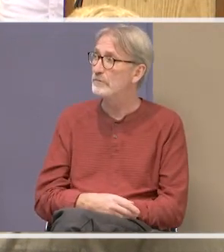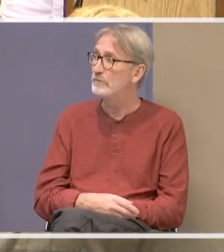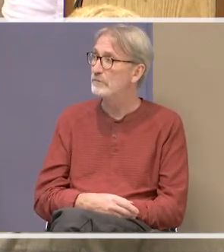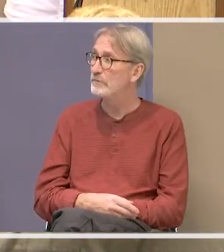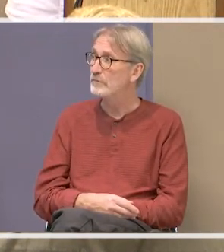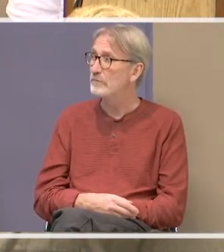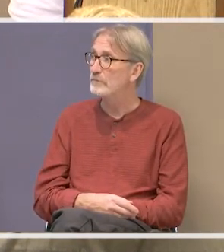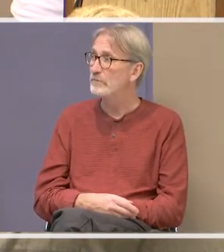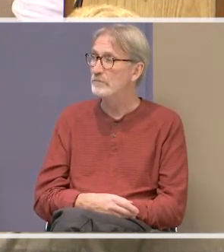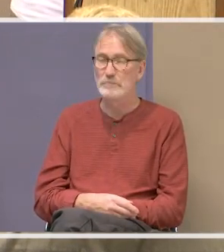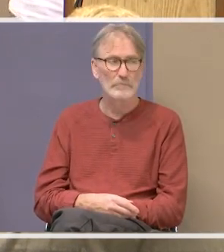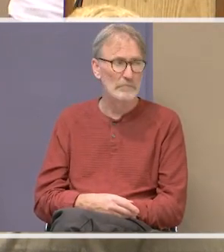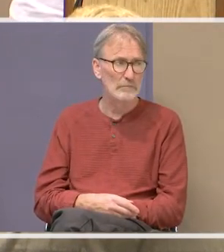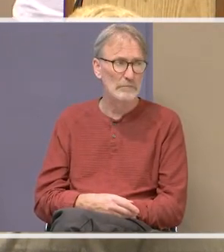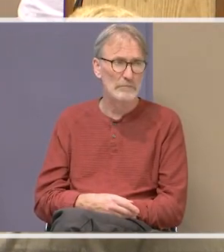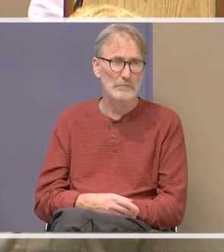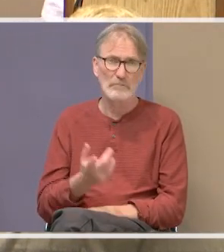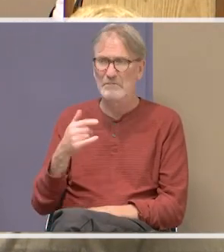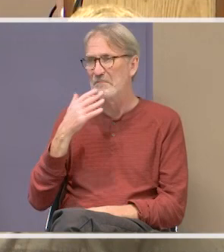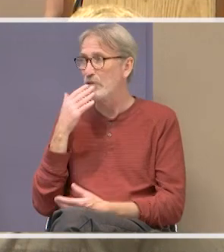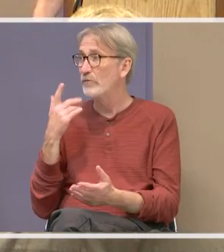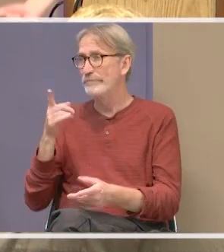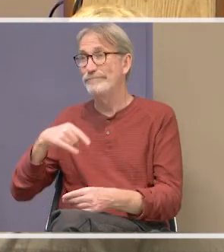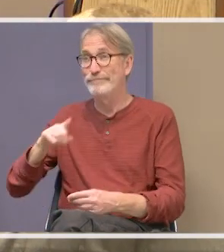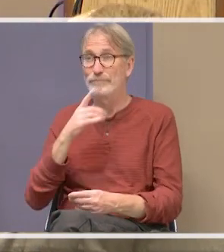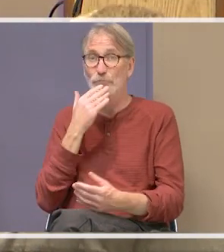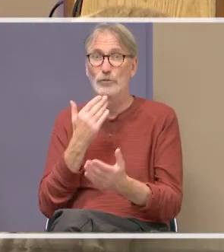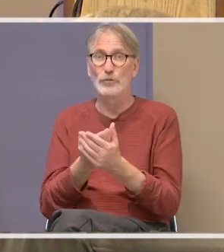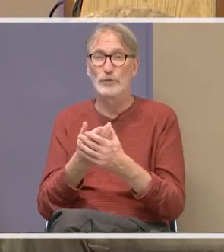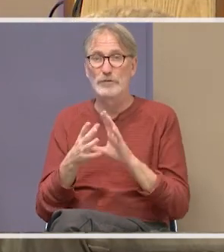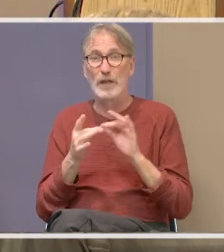Think about that. Yeah. I mean, these are good comments.